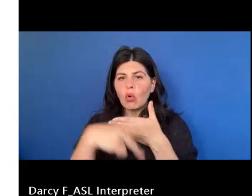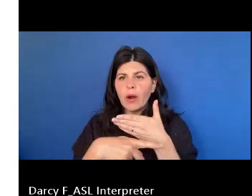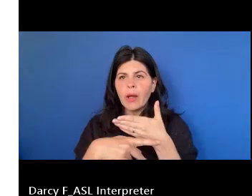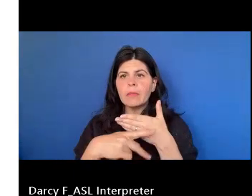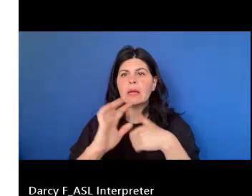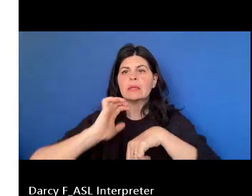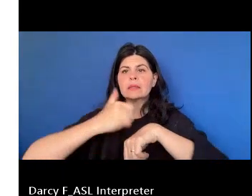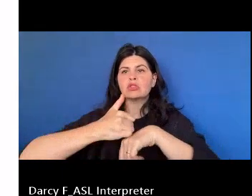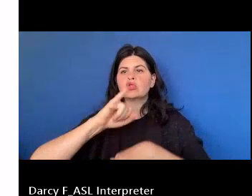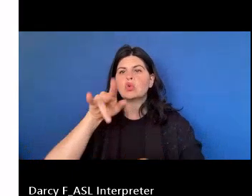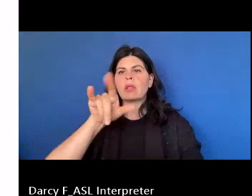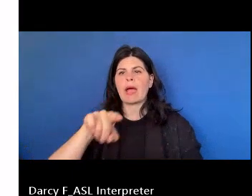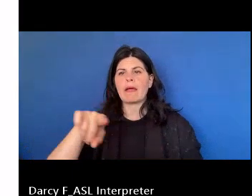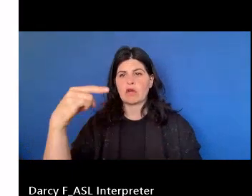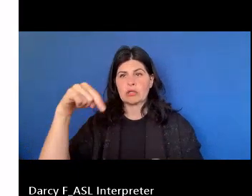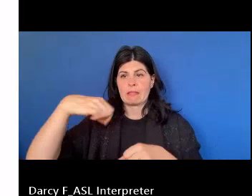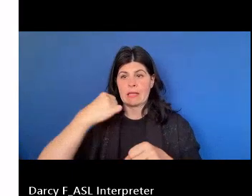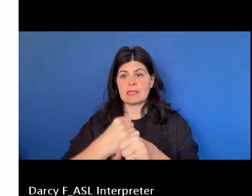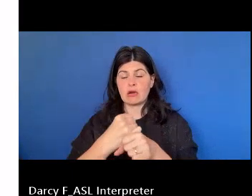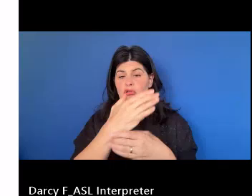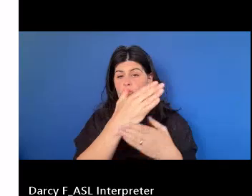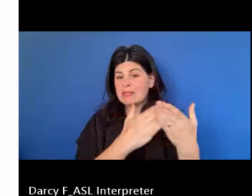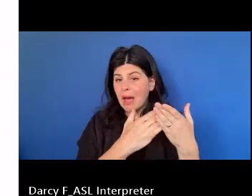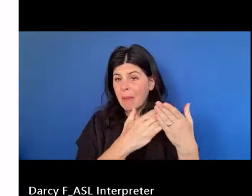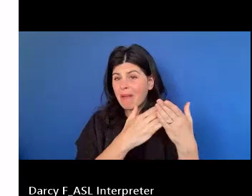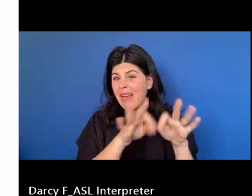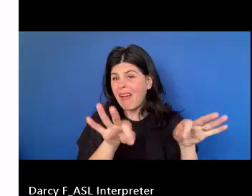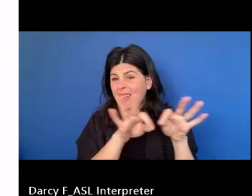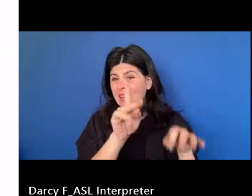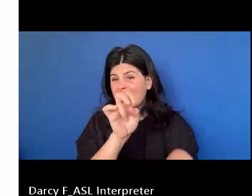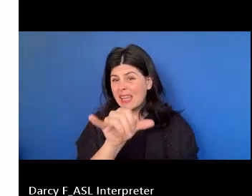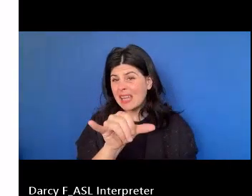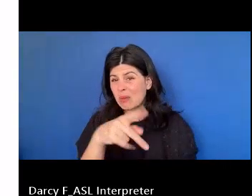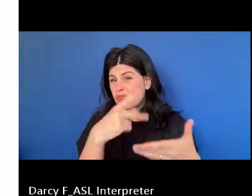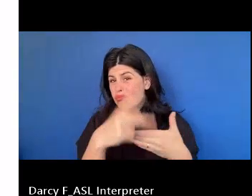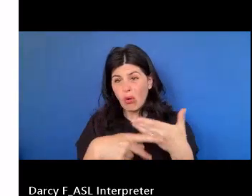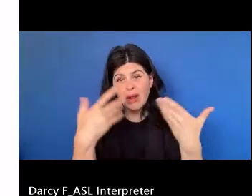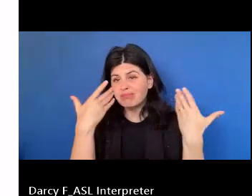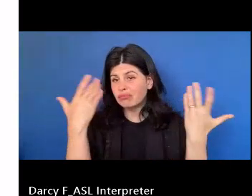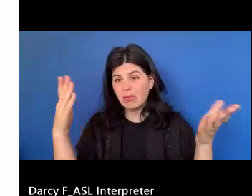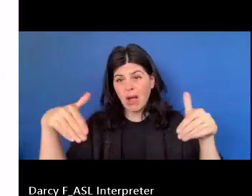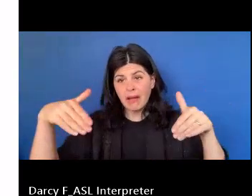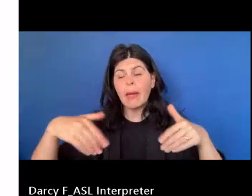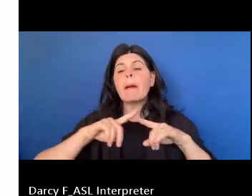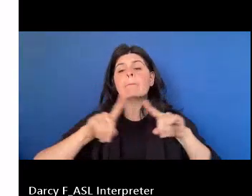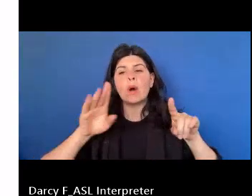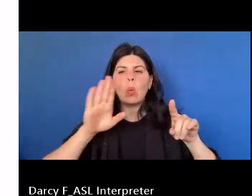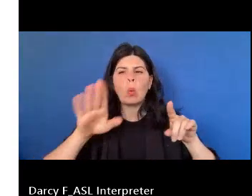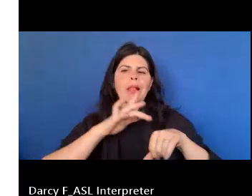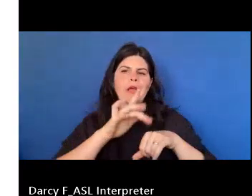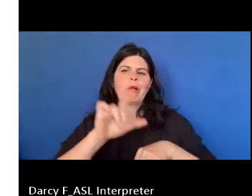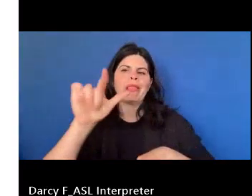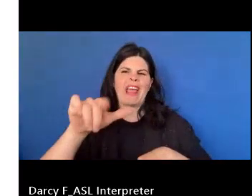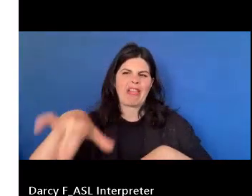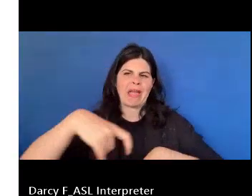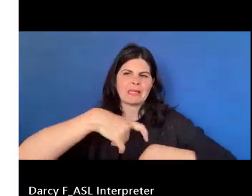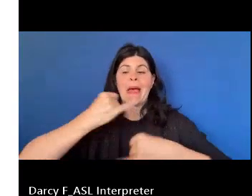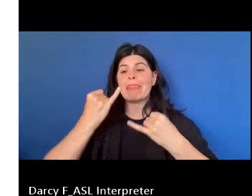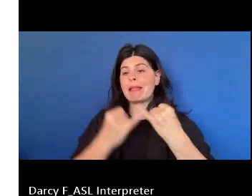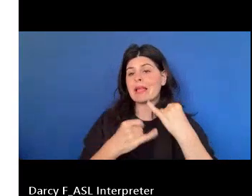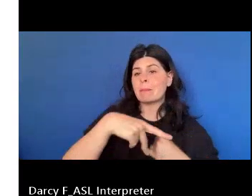of this year. So again, some of those key programmatic details will be available at that time. And then lastly, PUC